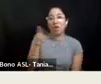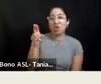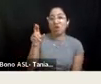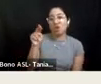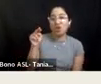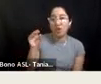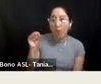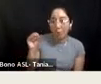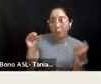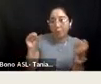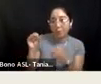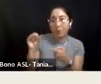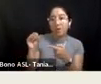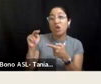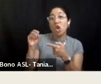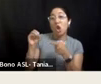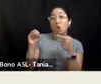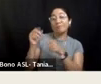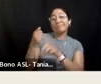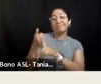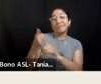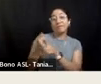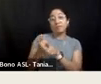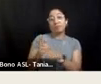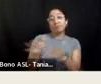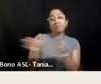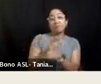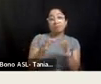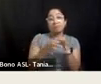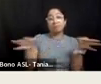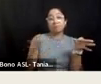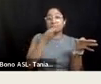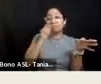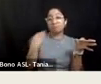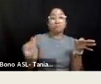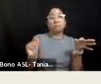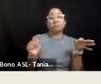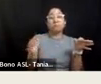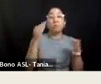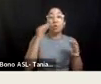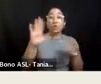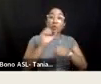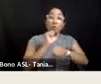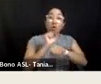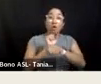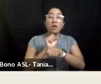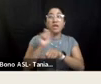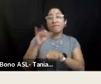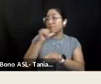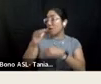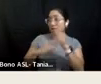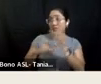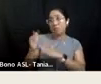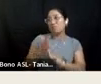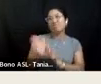a complete sentence. Know that you can say, no, I'm not comfortable with that. And know your worth, that you can walk away. I like to tell the story